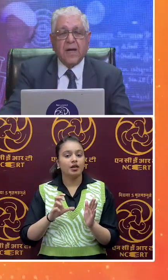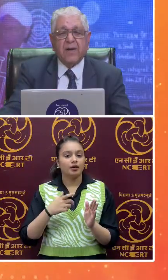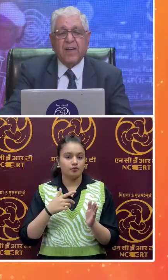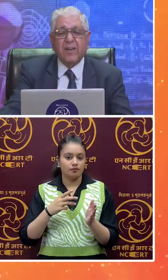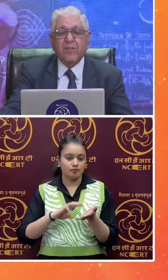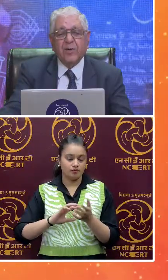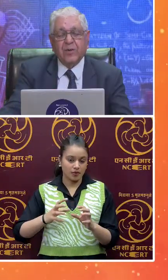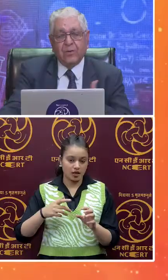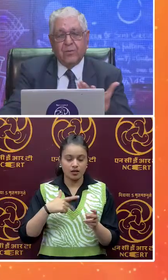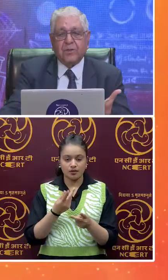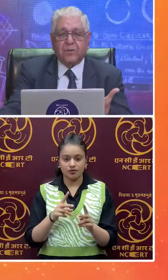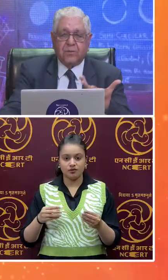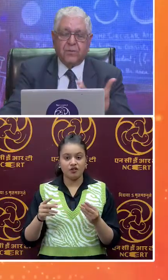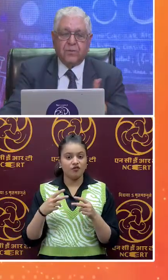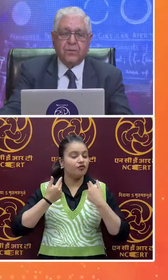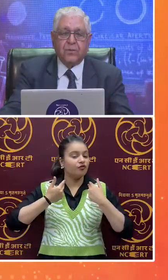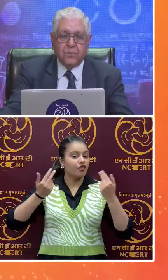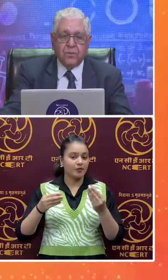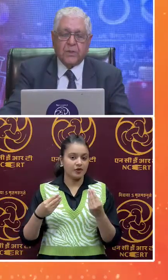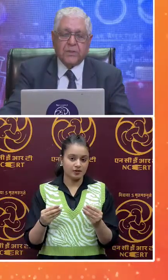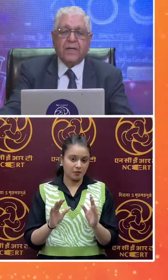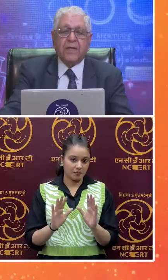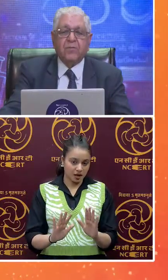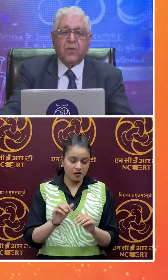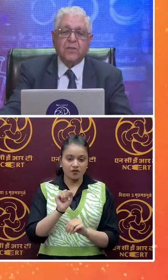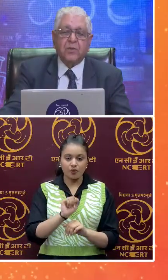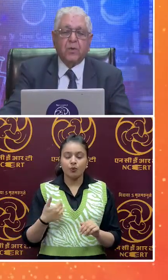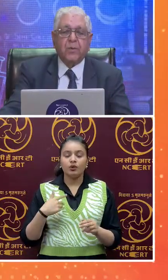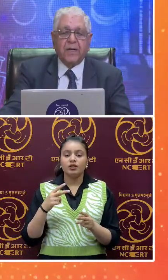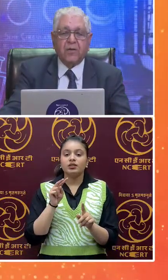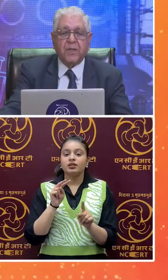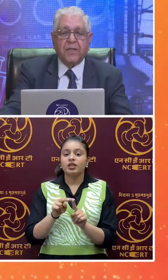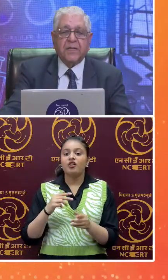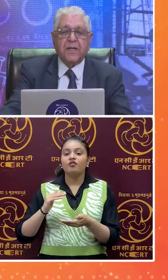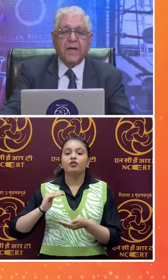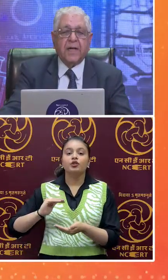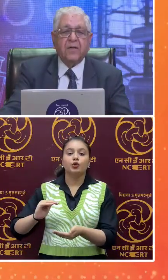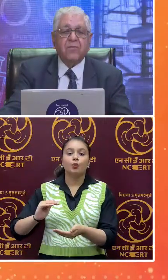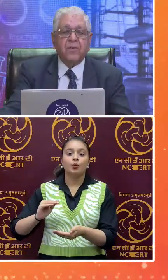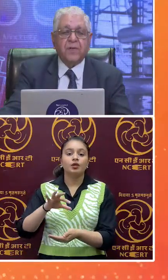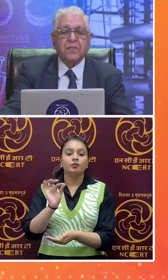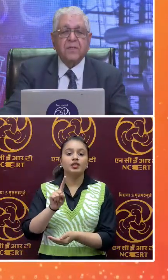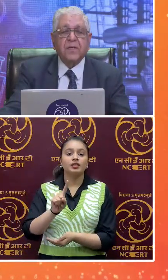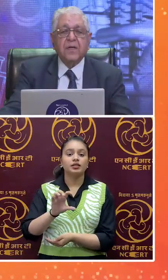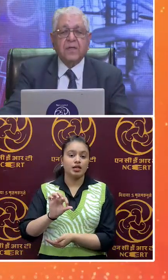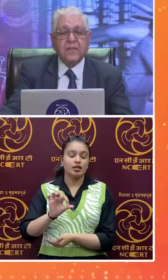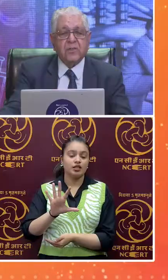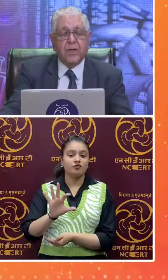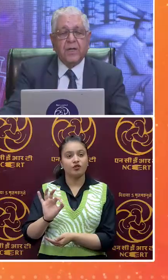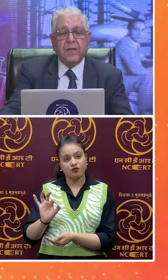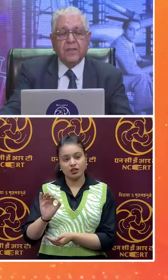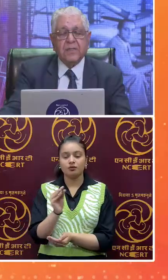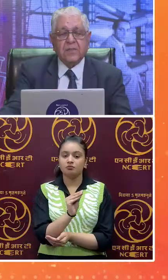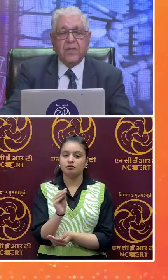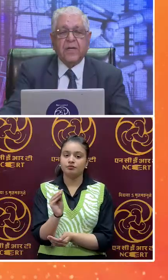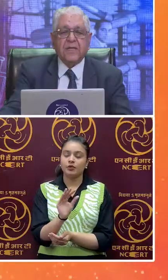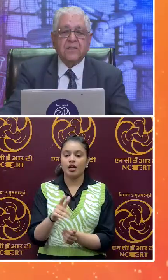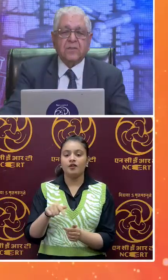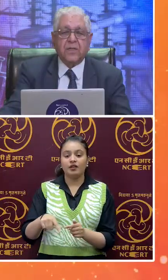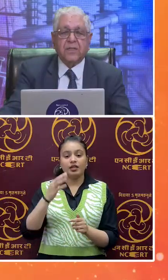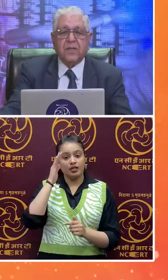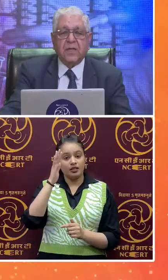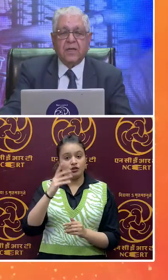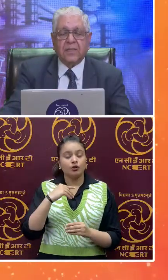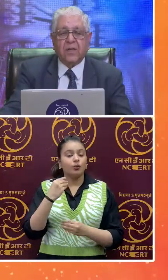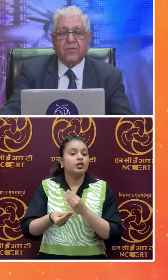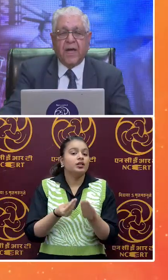Bhabha scattering, which was cited for his Nobel Prize nomination in 1950s. This theory has stood